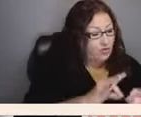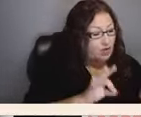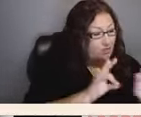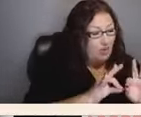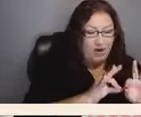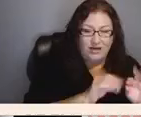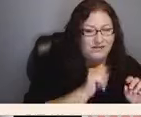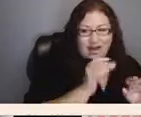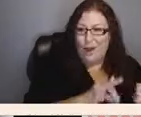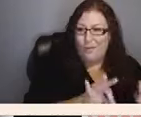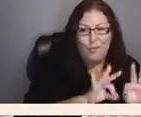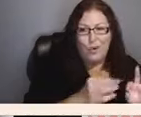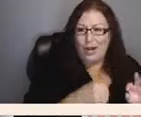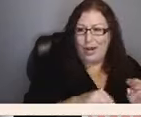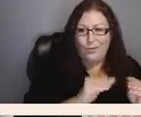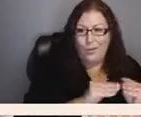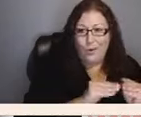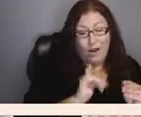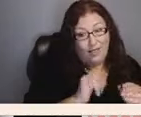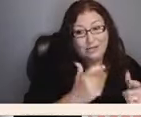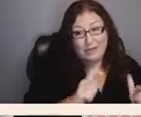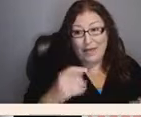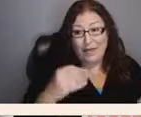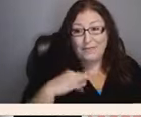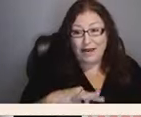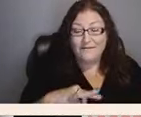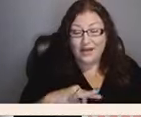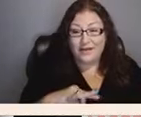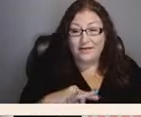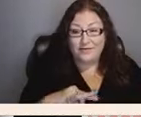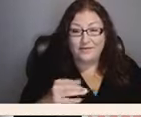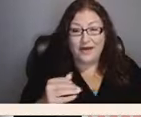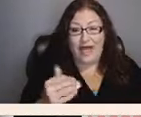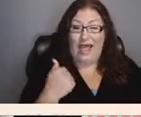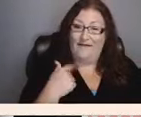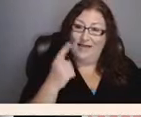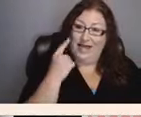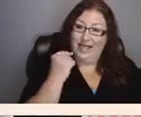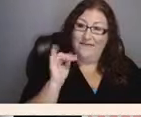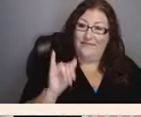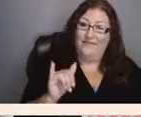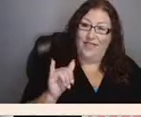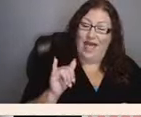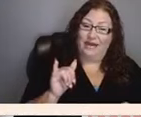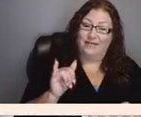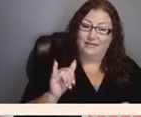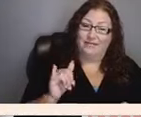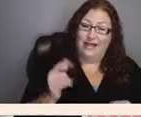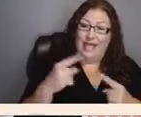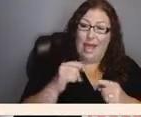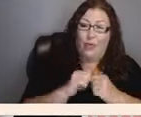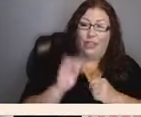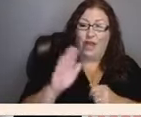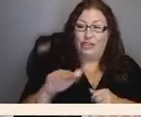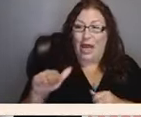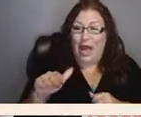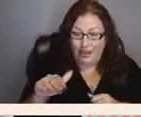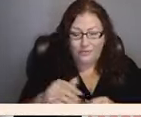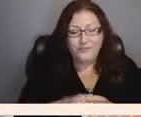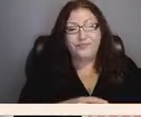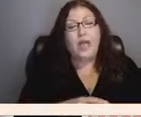a major benefit of having a gift that came with their child. But in that also,